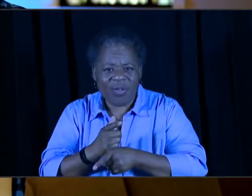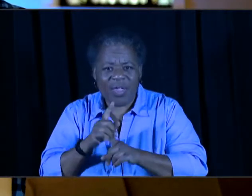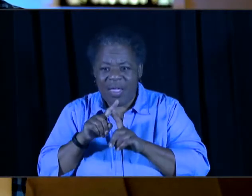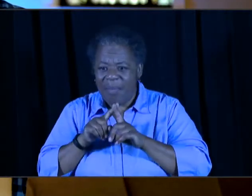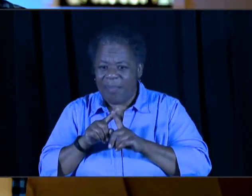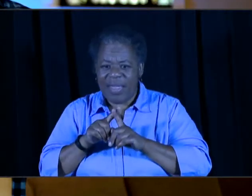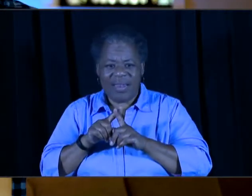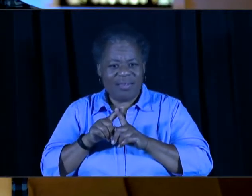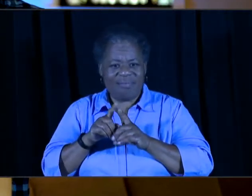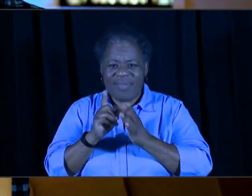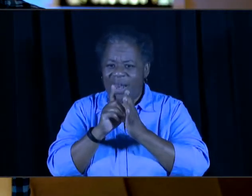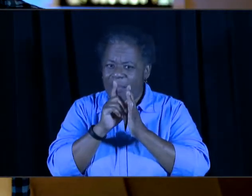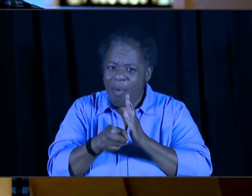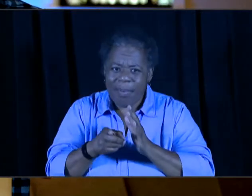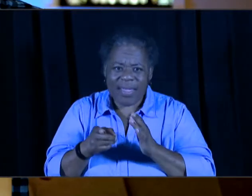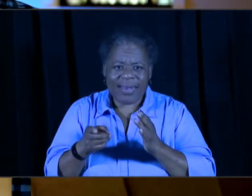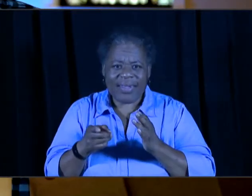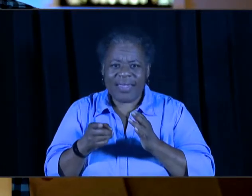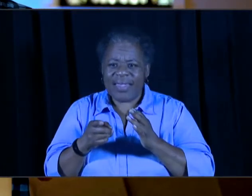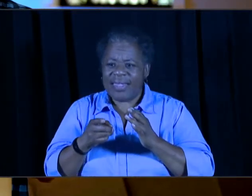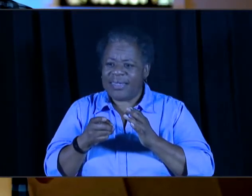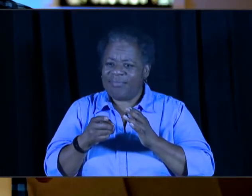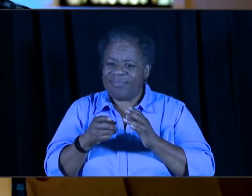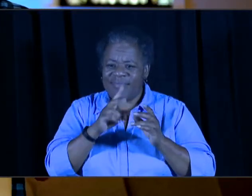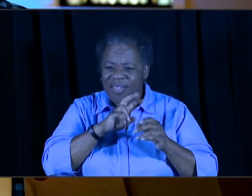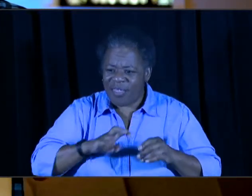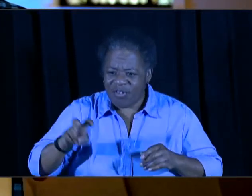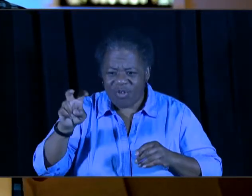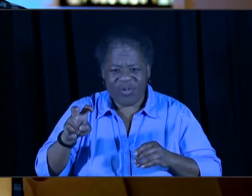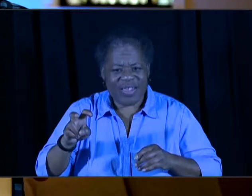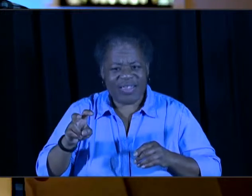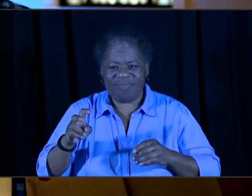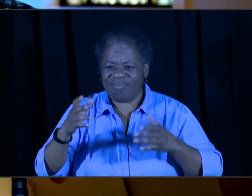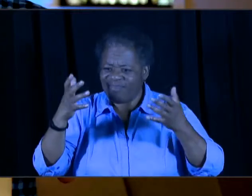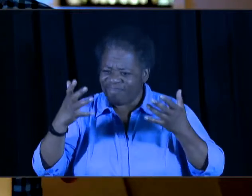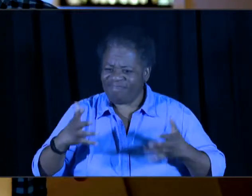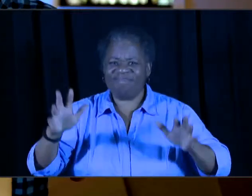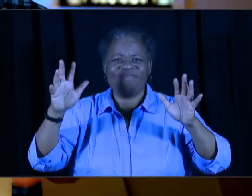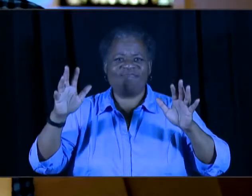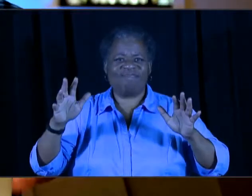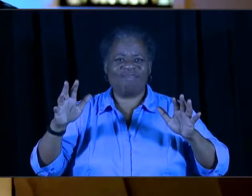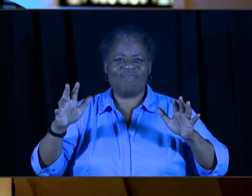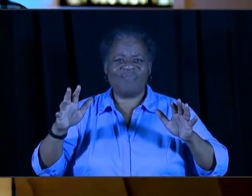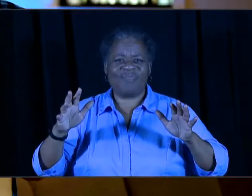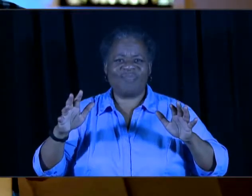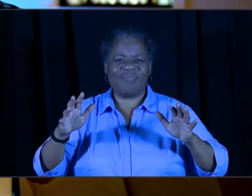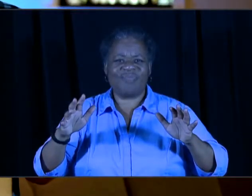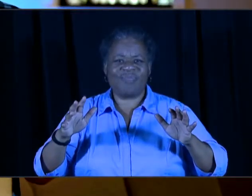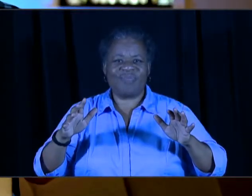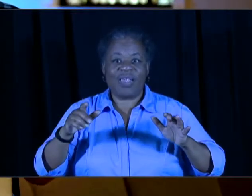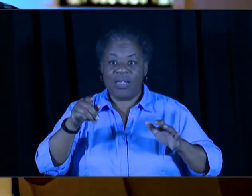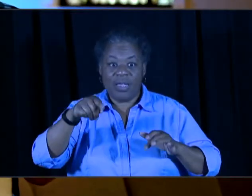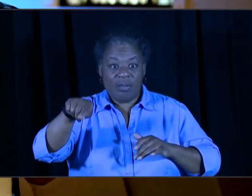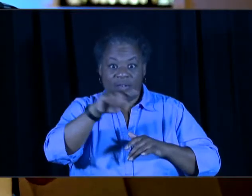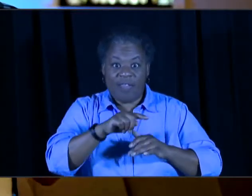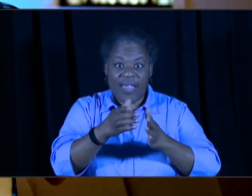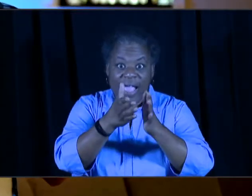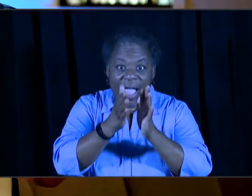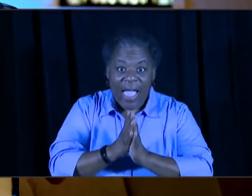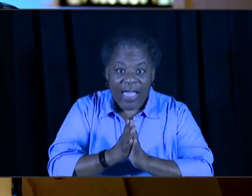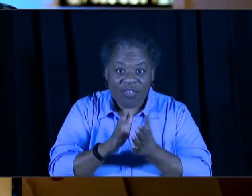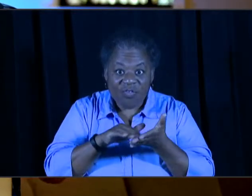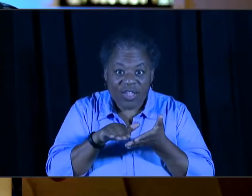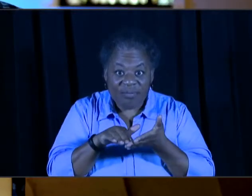he decided that this journey had gone on long enough. And without them even asking for it,